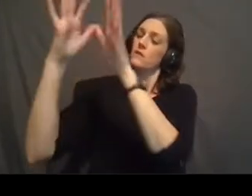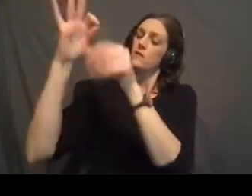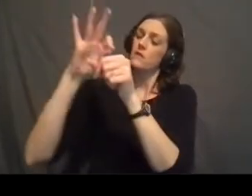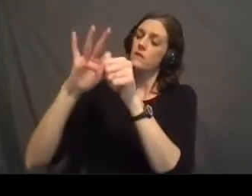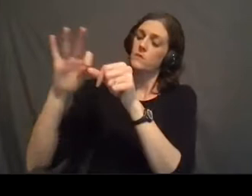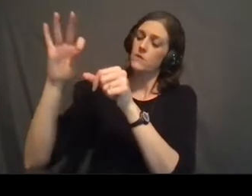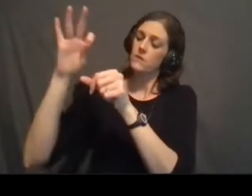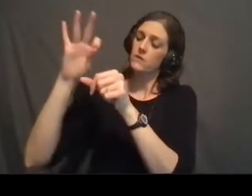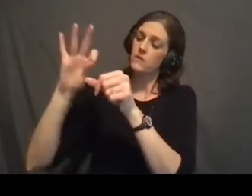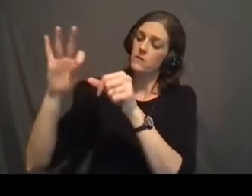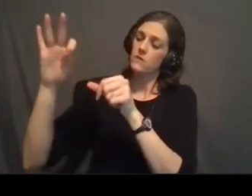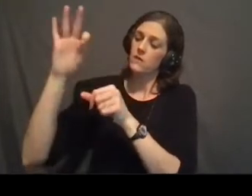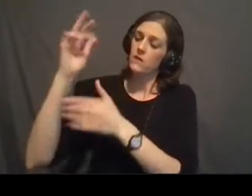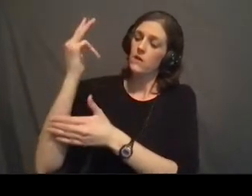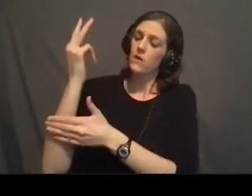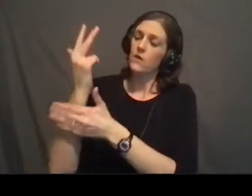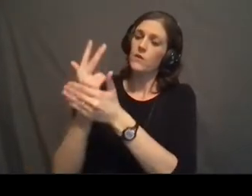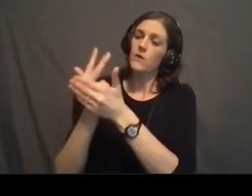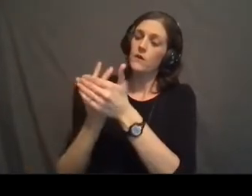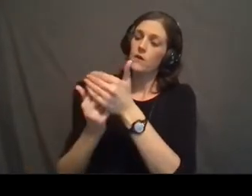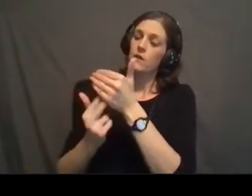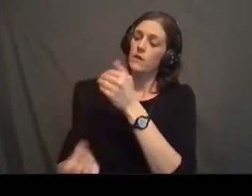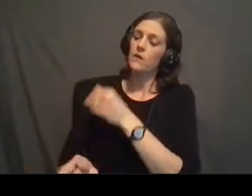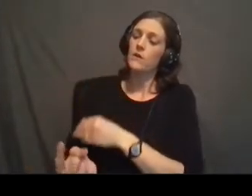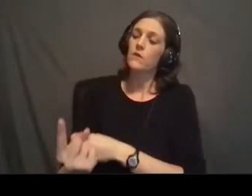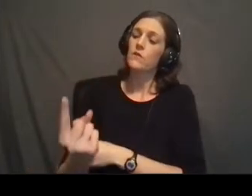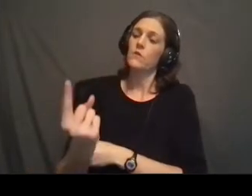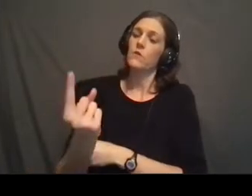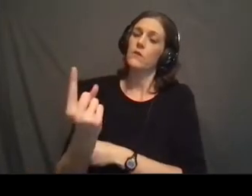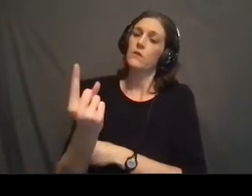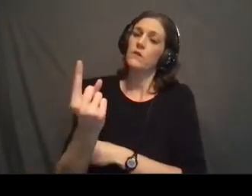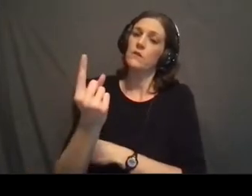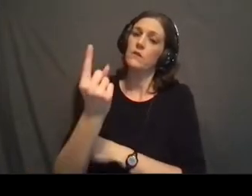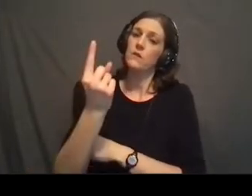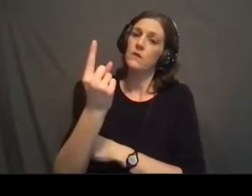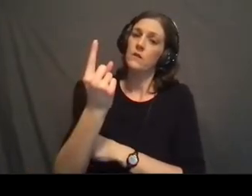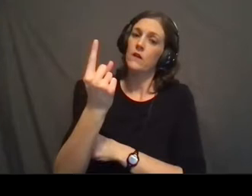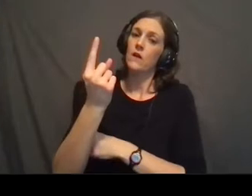praise the Spirit, three in one.